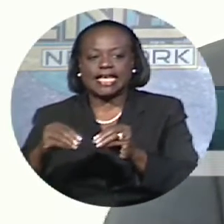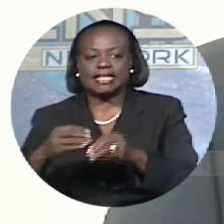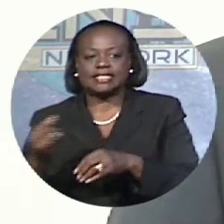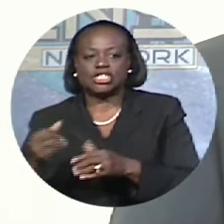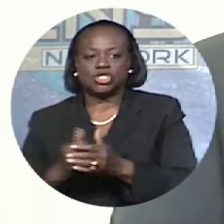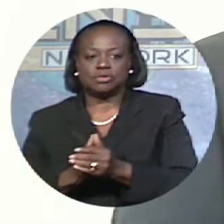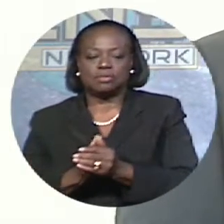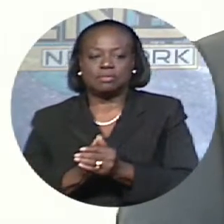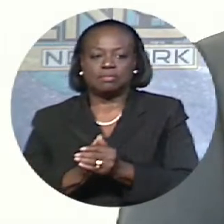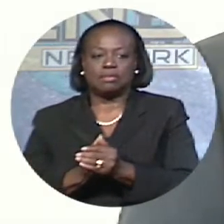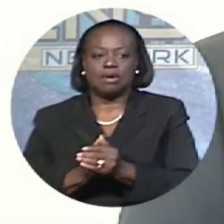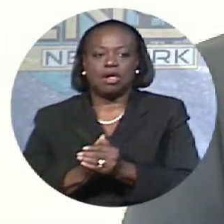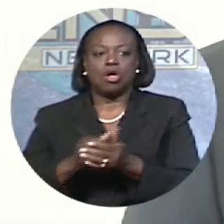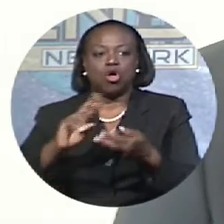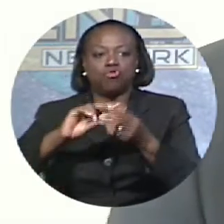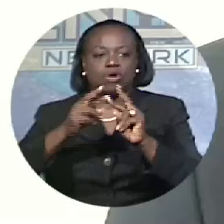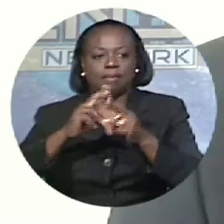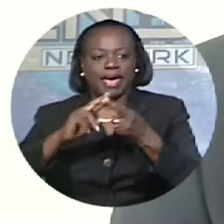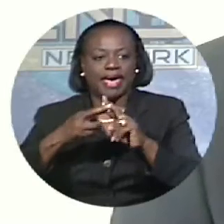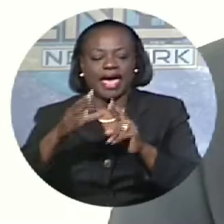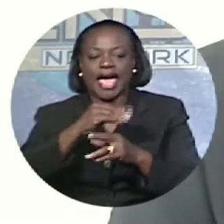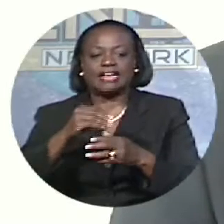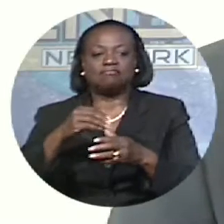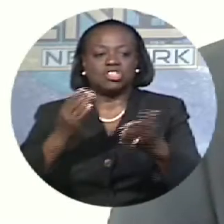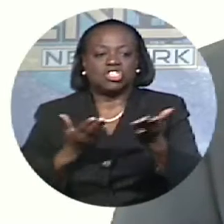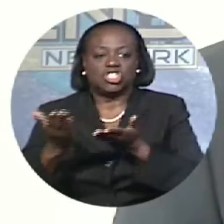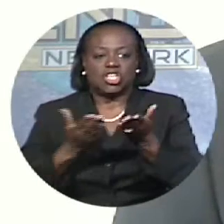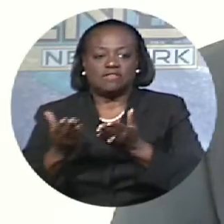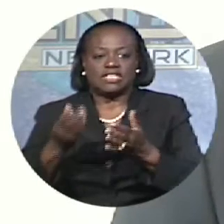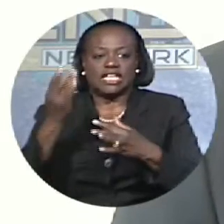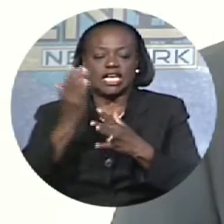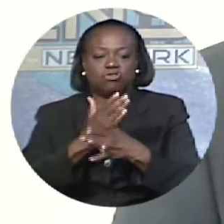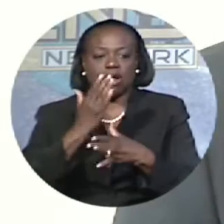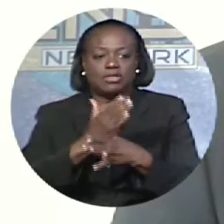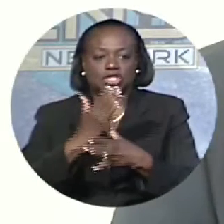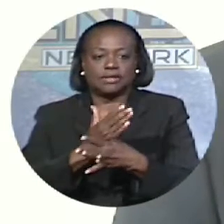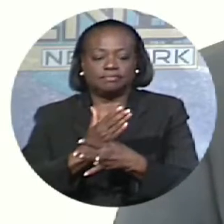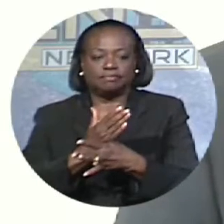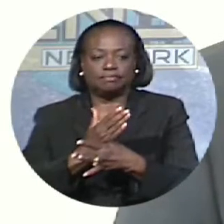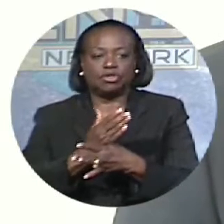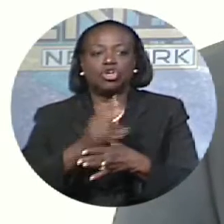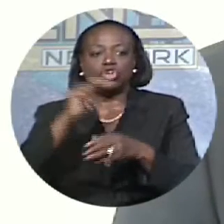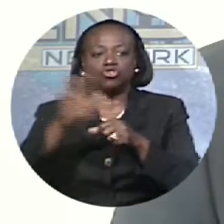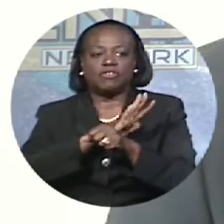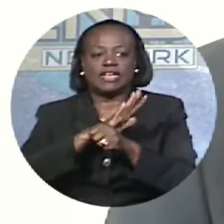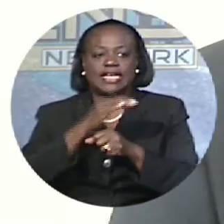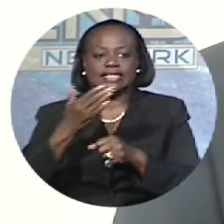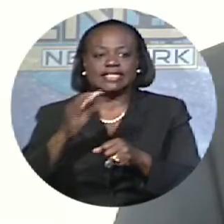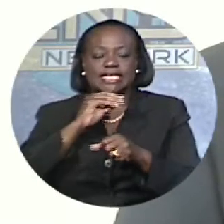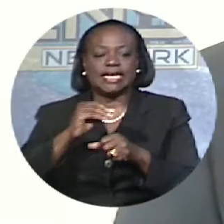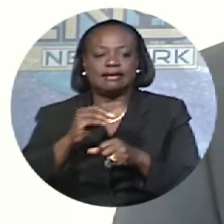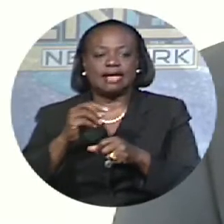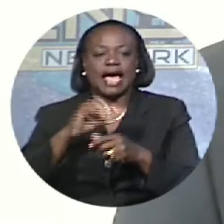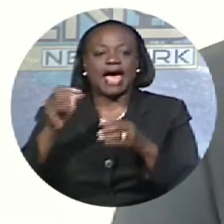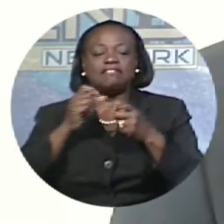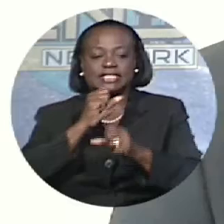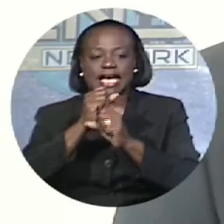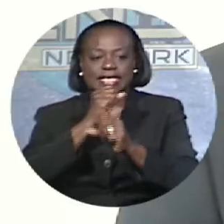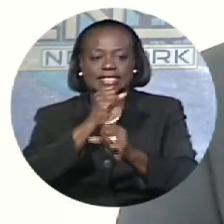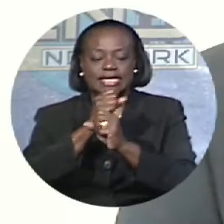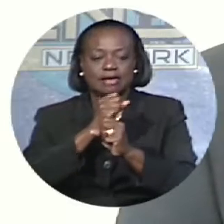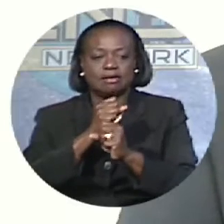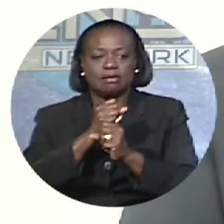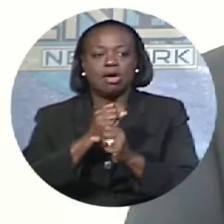fault repair and service interruptions, truthfulness in advertising, minimum standards of service and customer